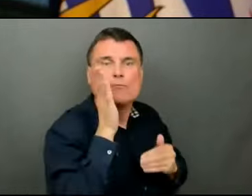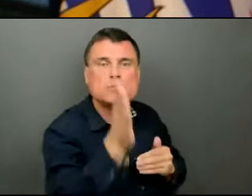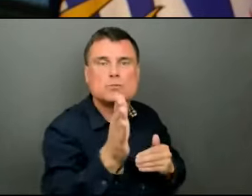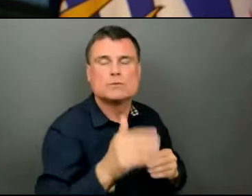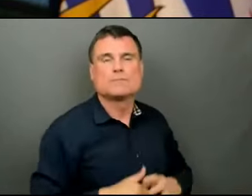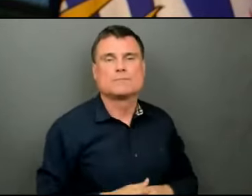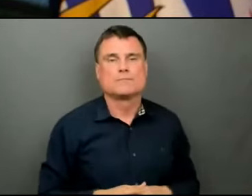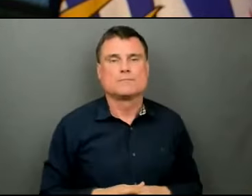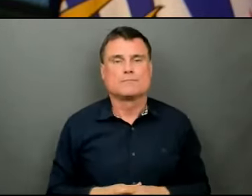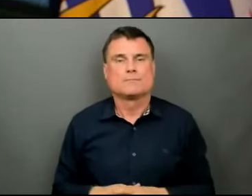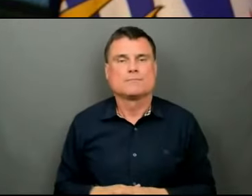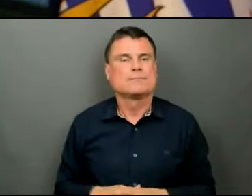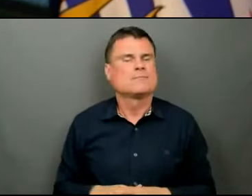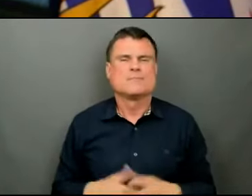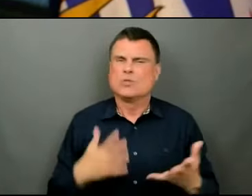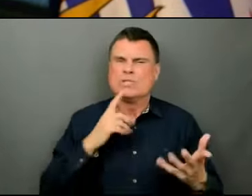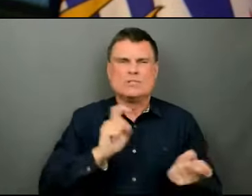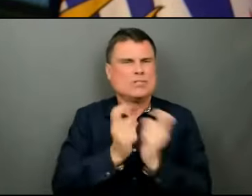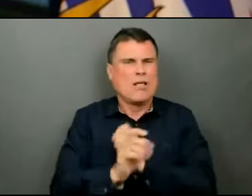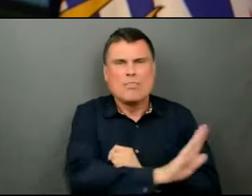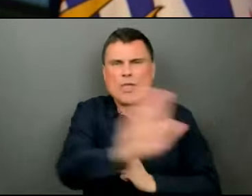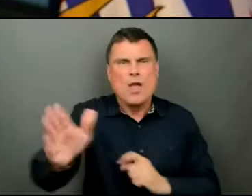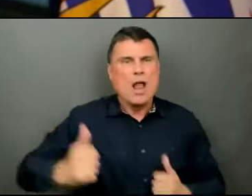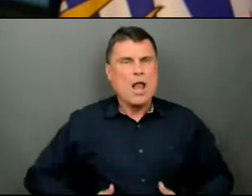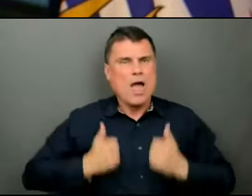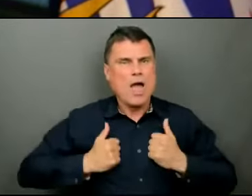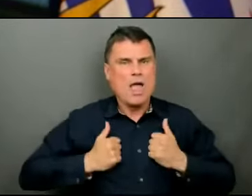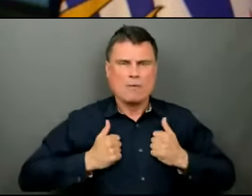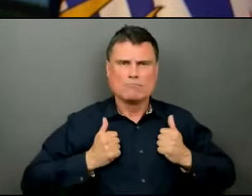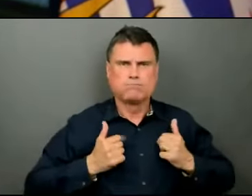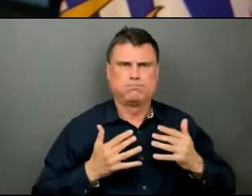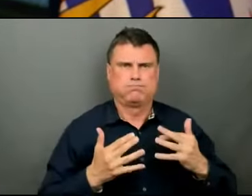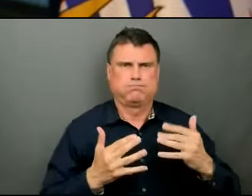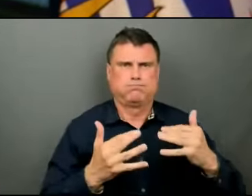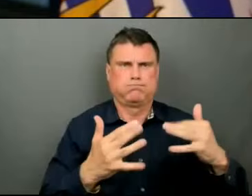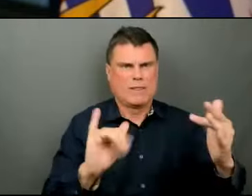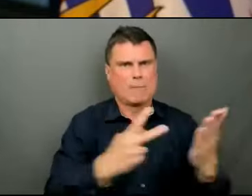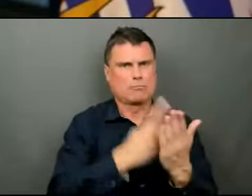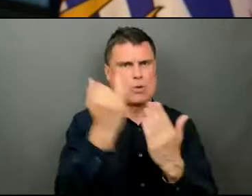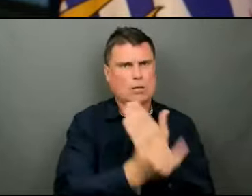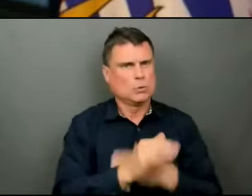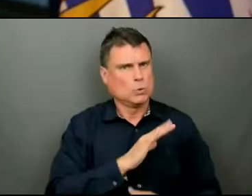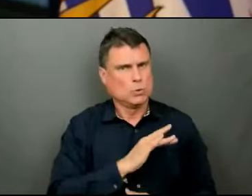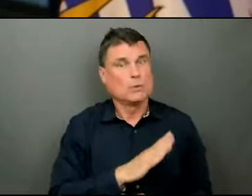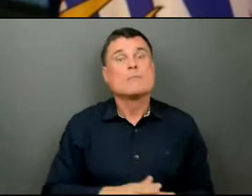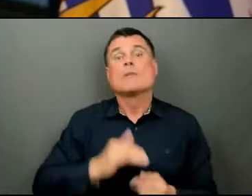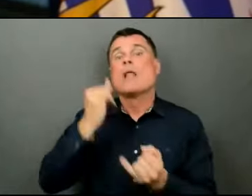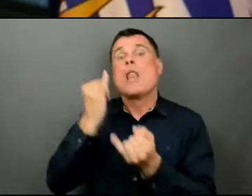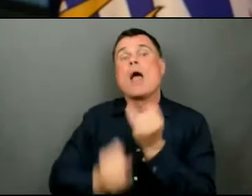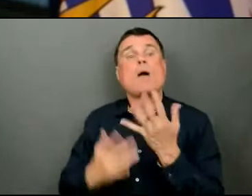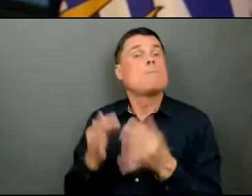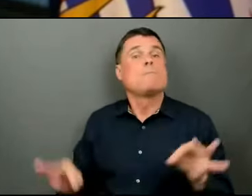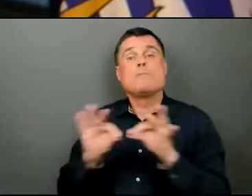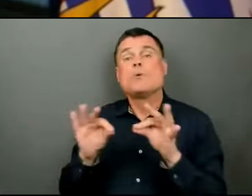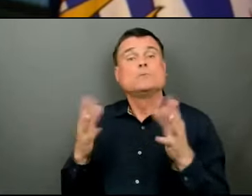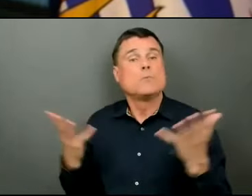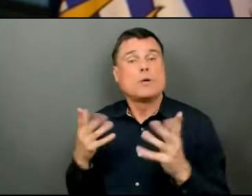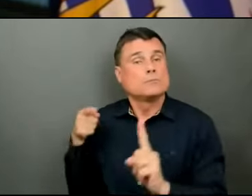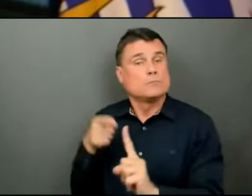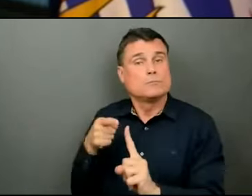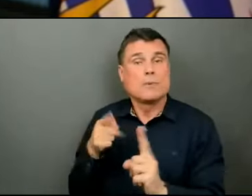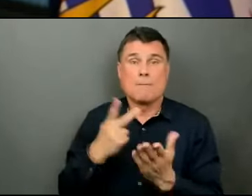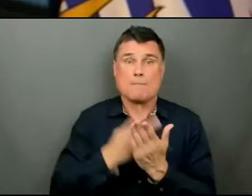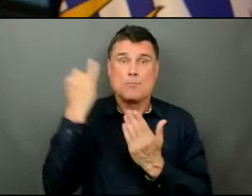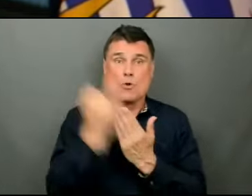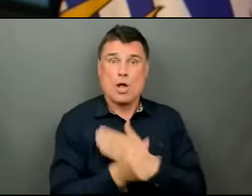that will change lives. Finally, and most importantly, and Minister McKenna touched upon this, this project will help us deliver on the